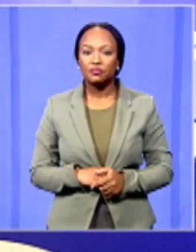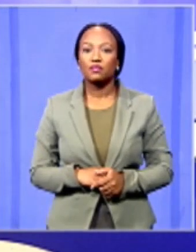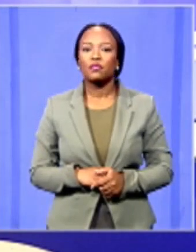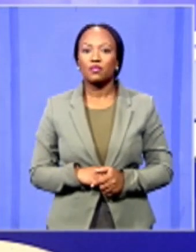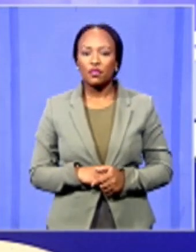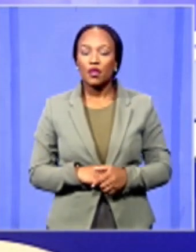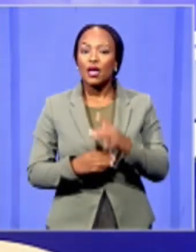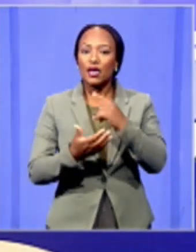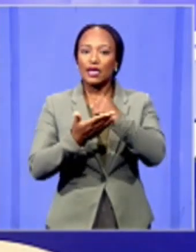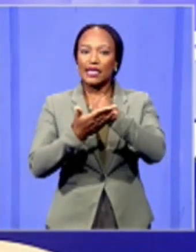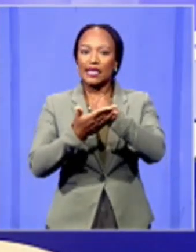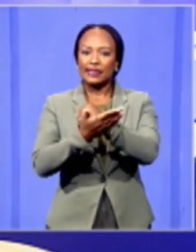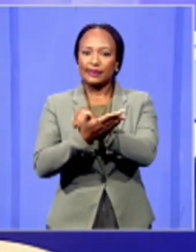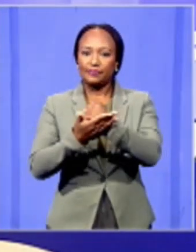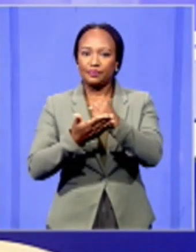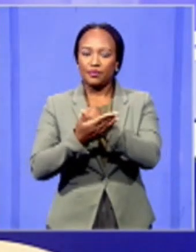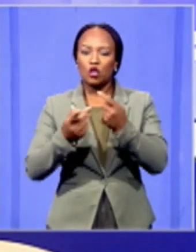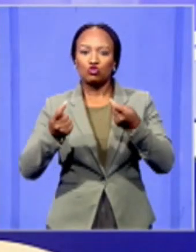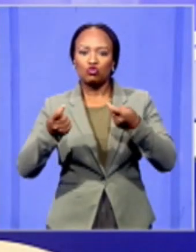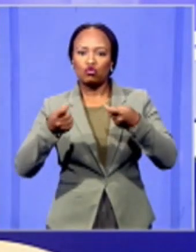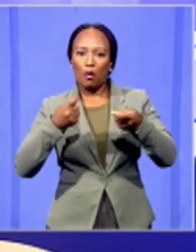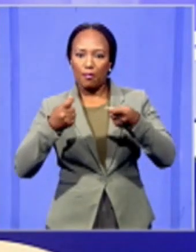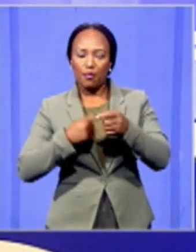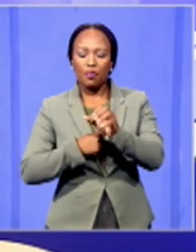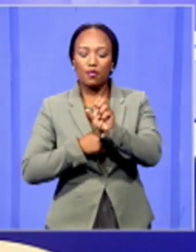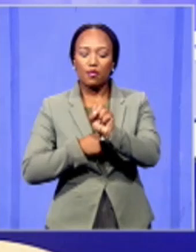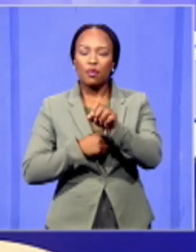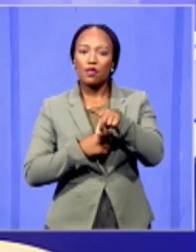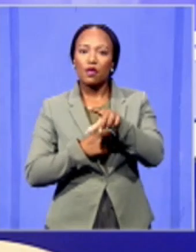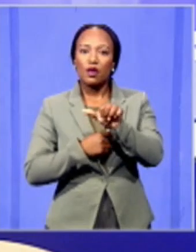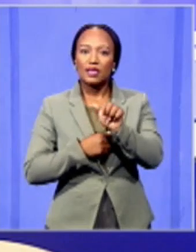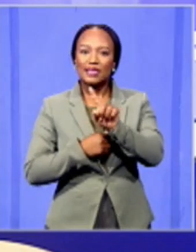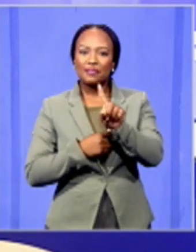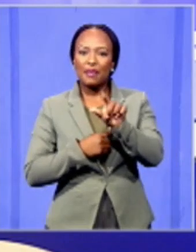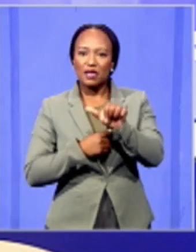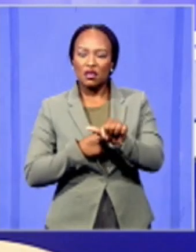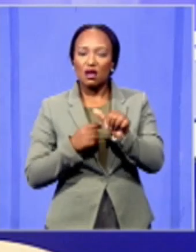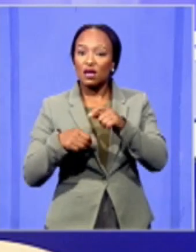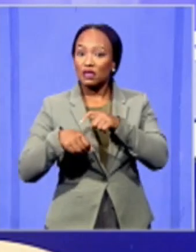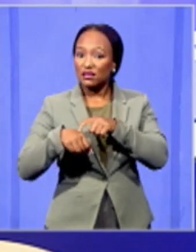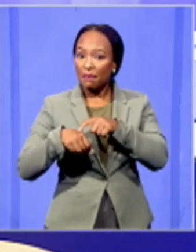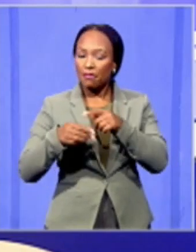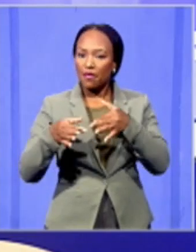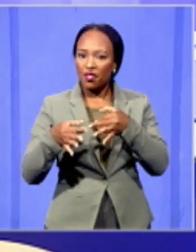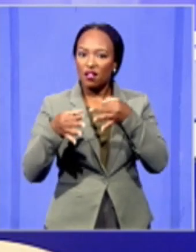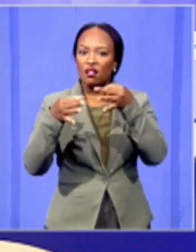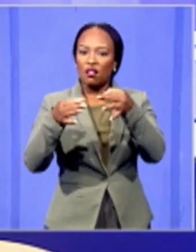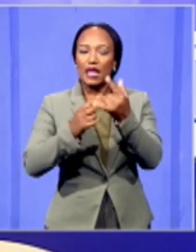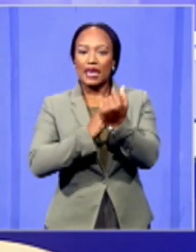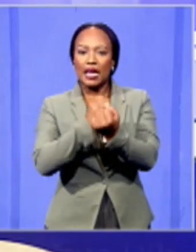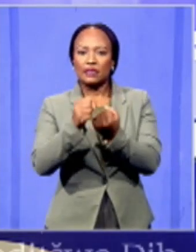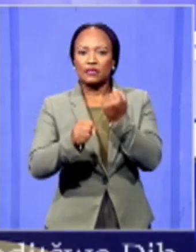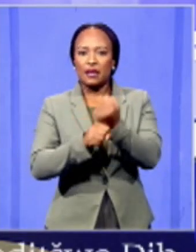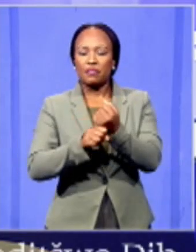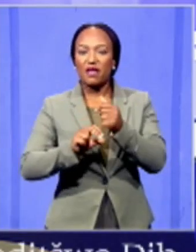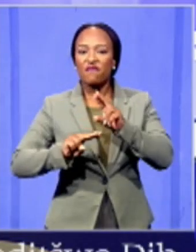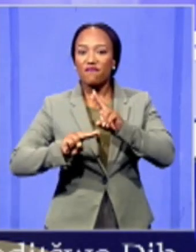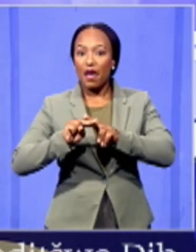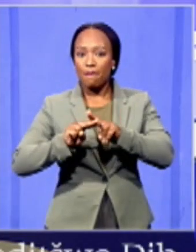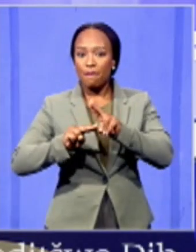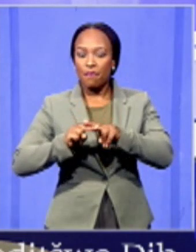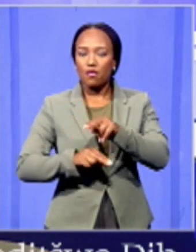Boingwadišo bja mabenkele ya dispaza bo katološitšwe go ya go letšatši la 28 Dibokwane ngwageng o tlago. Seo se tla morago ga gore nako